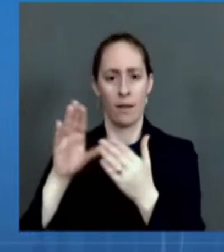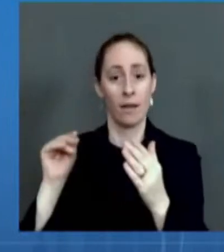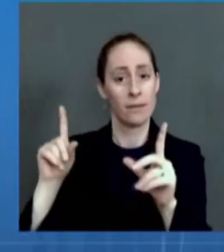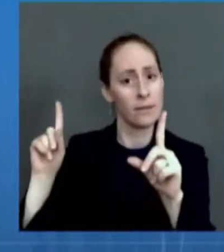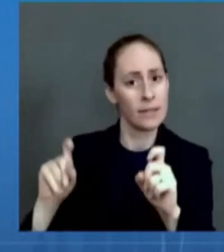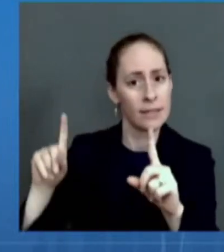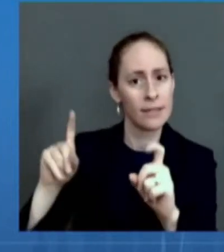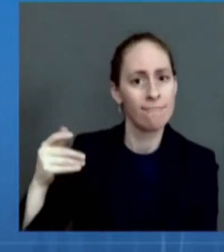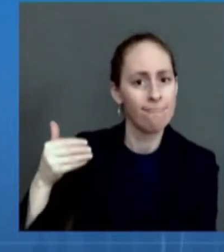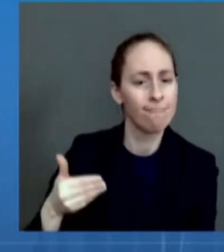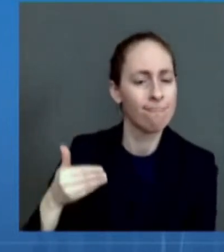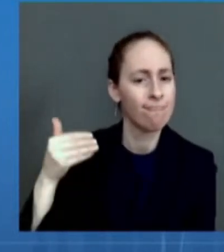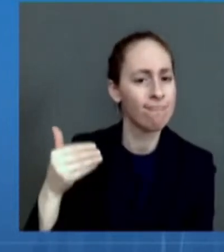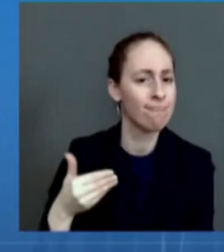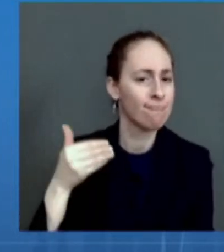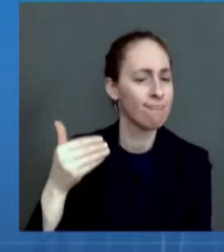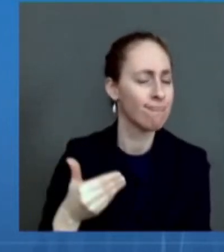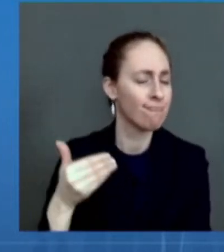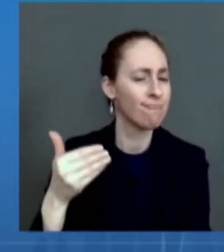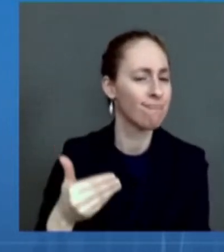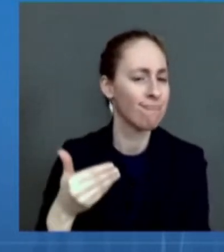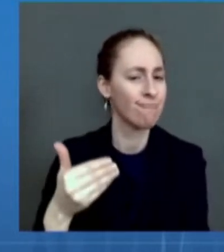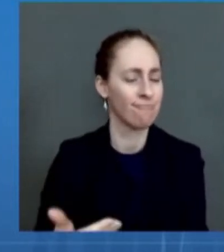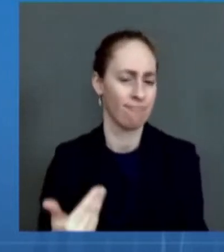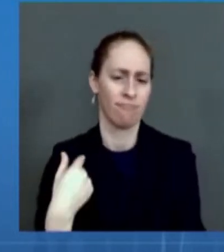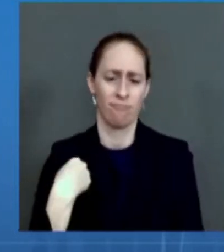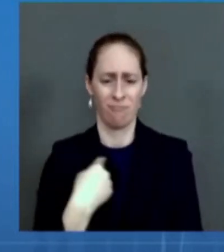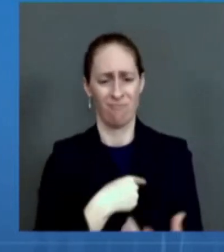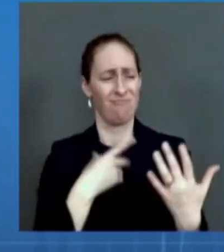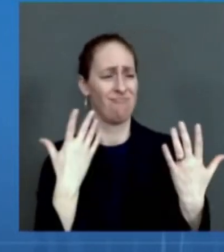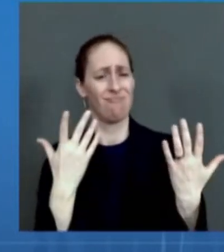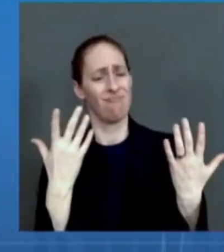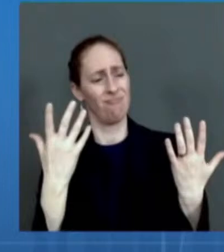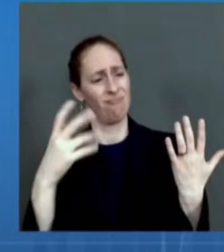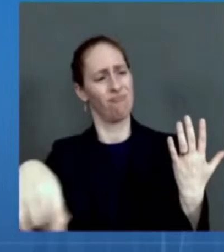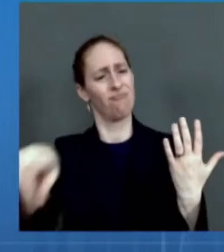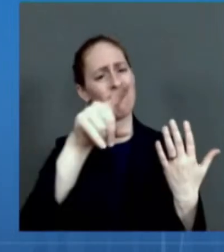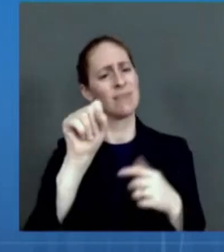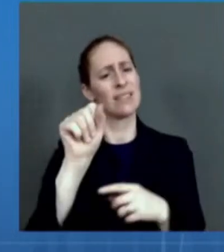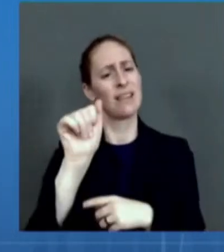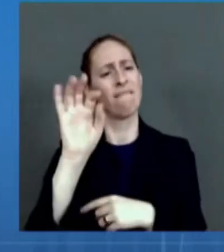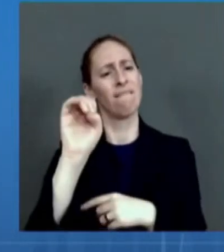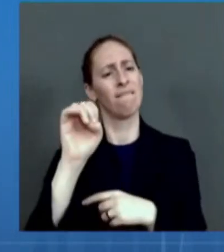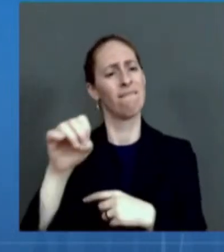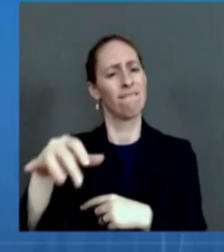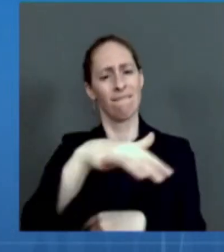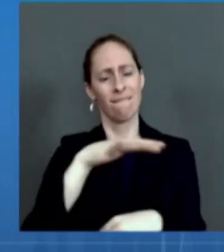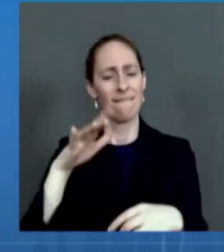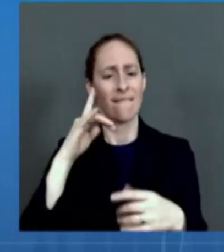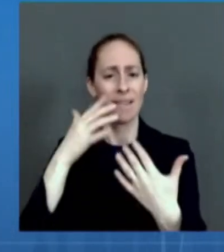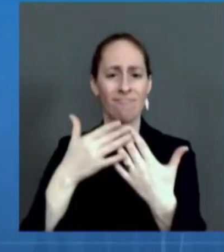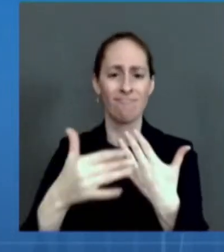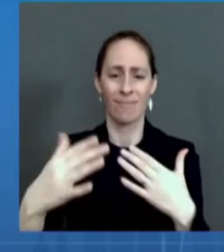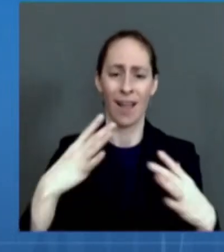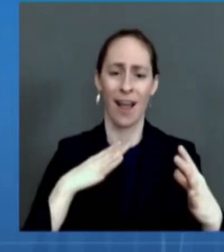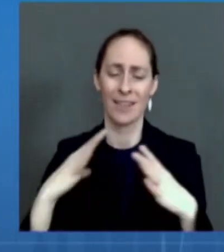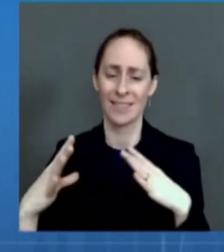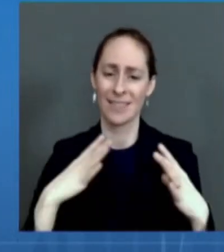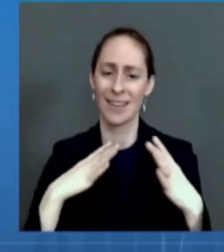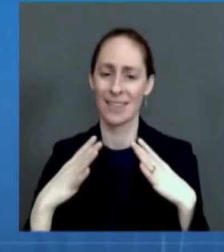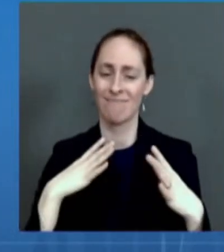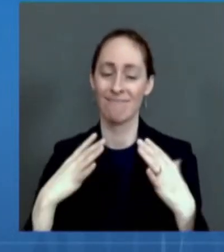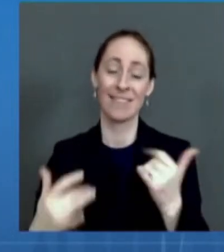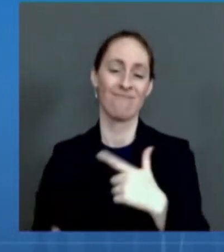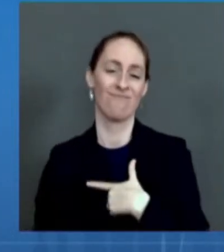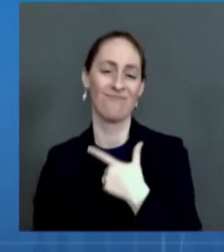healthy this holiday season. Thank you. I'll now turn things over to Dr. Fauci. Thank you very much, Dr. Walensky. I'd like to